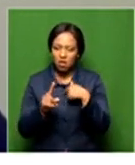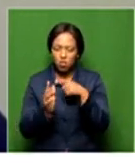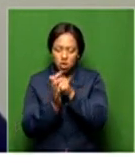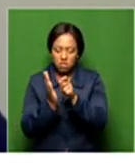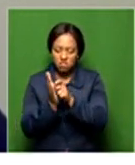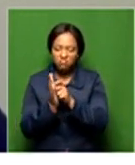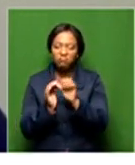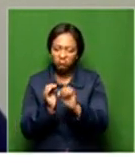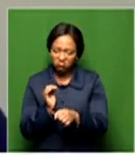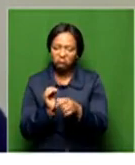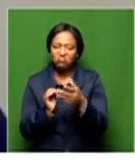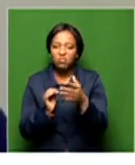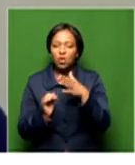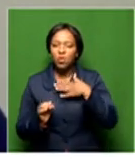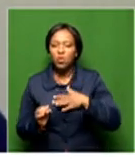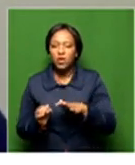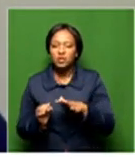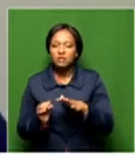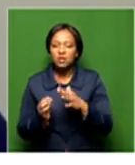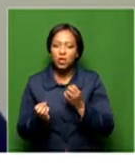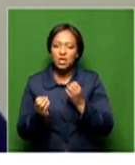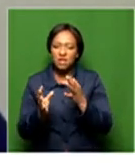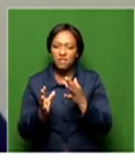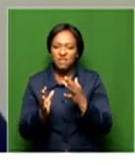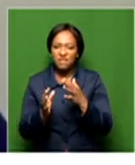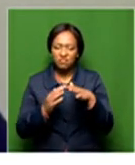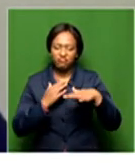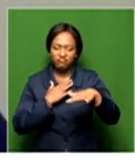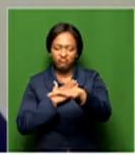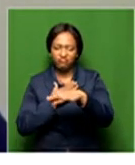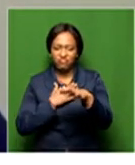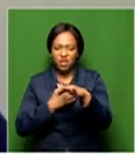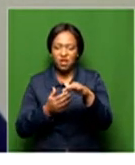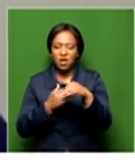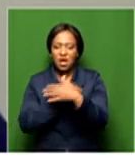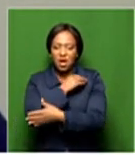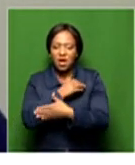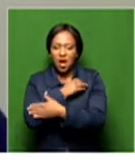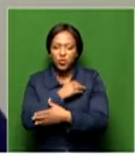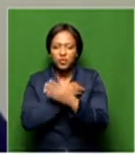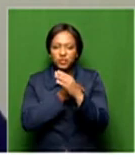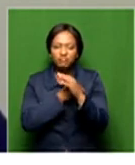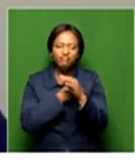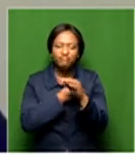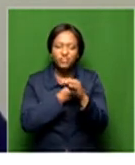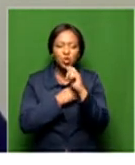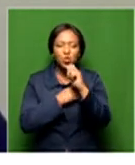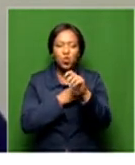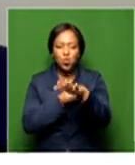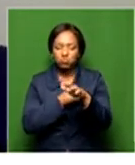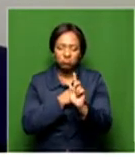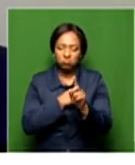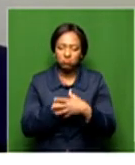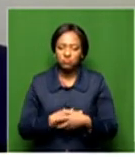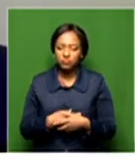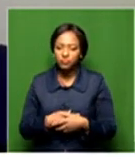took to say we're going to give it a fictitious name, but then each and every country in the world.